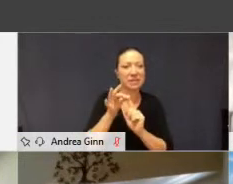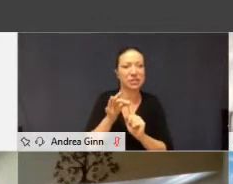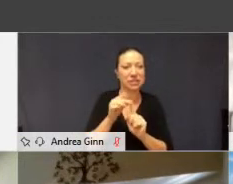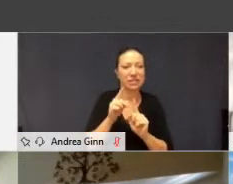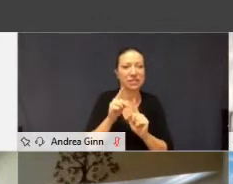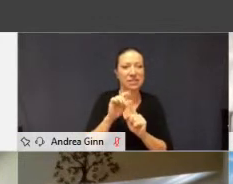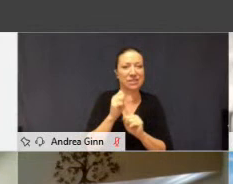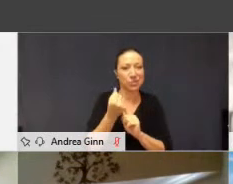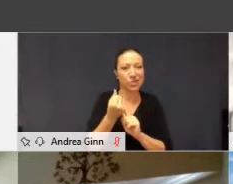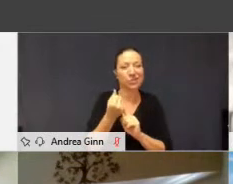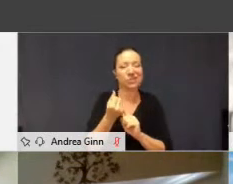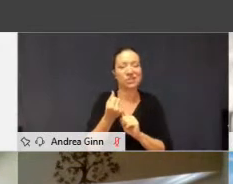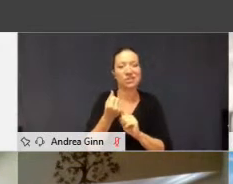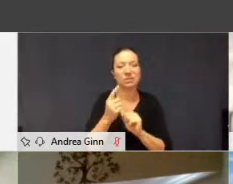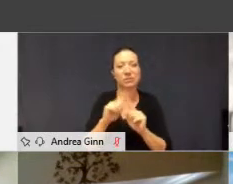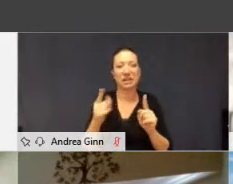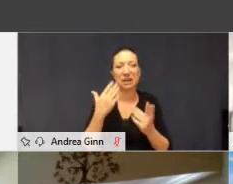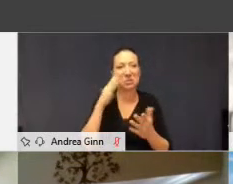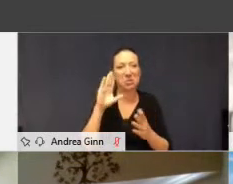that.